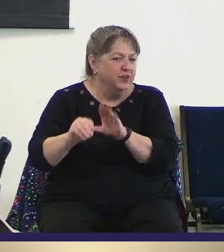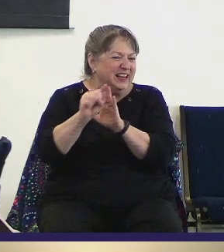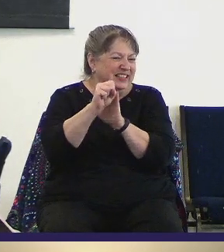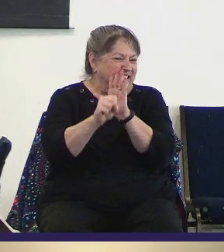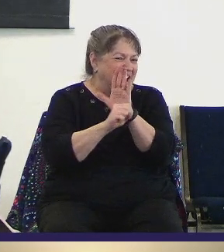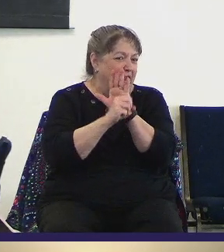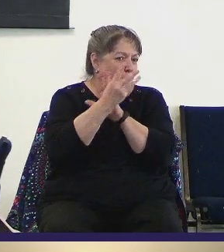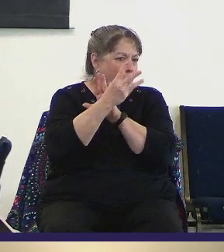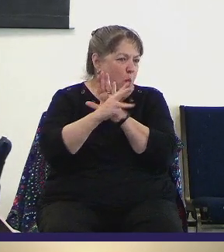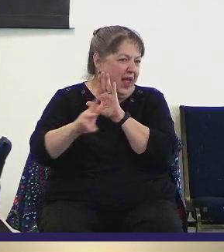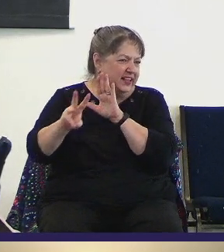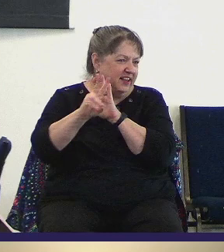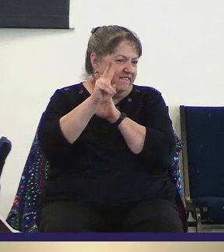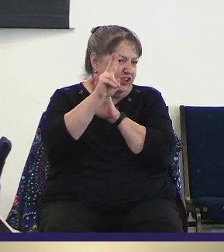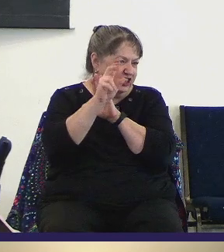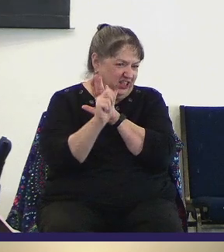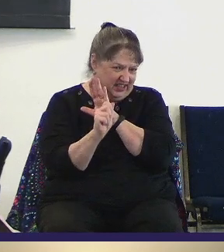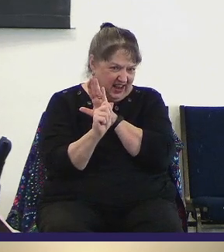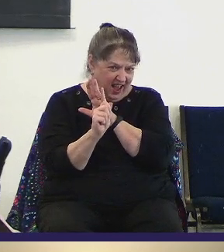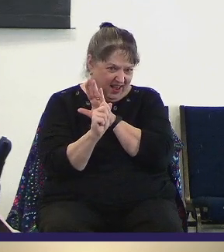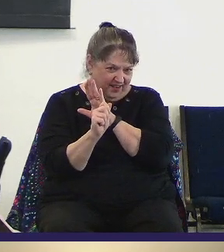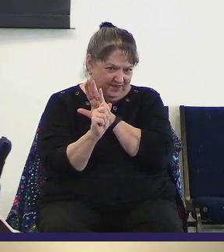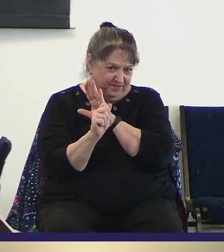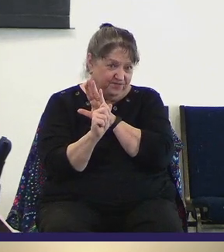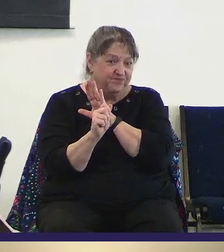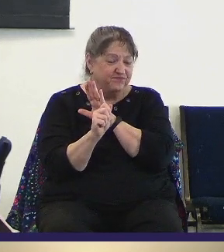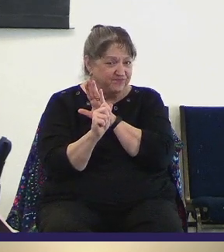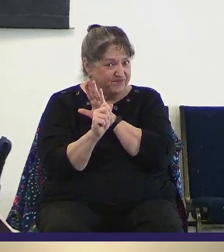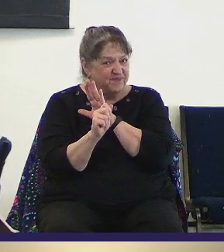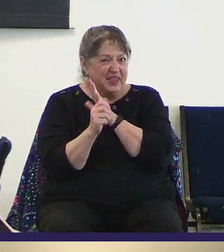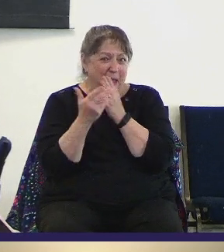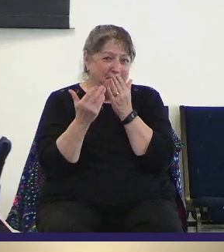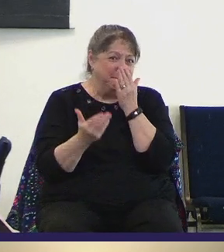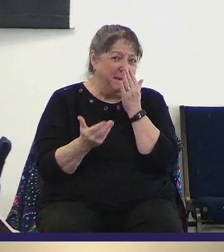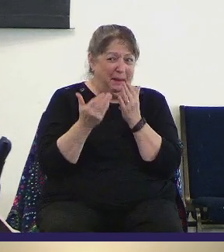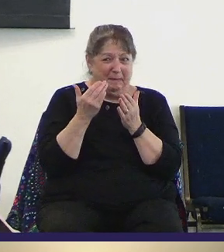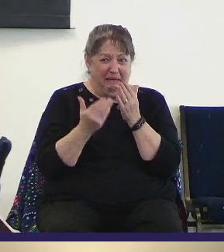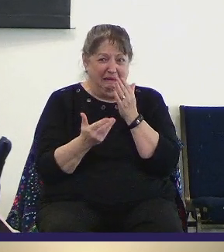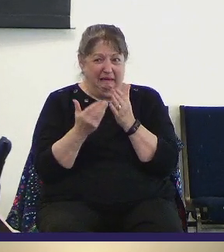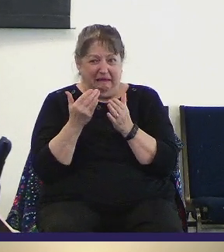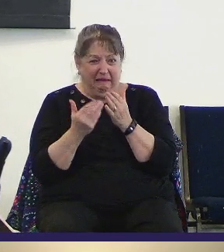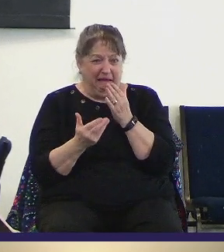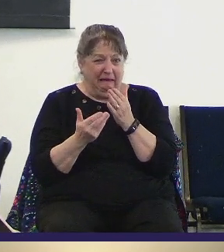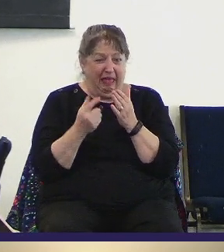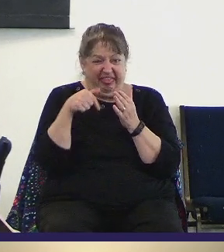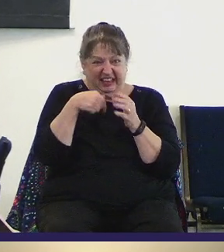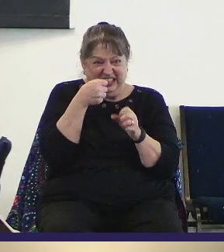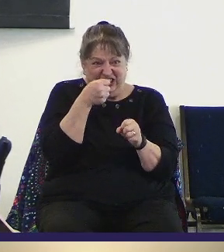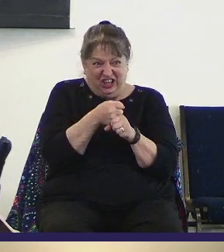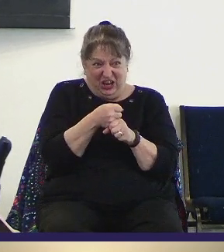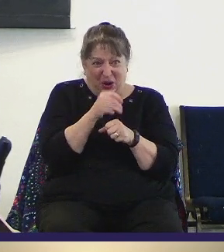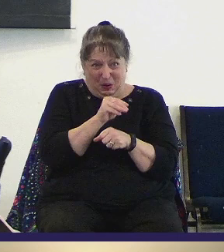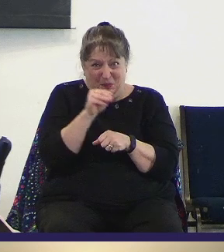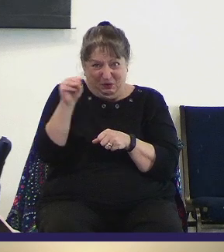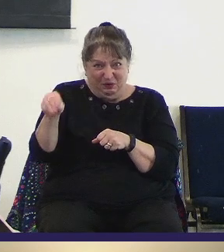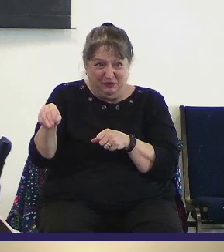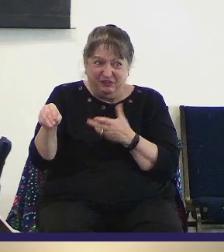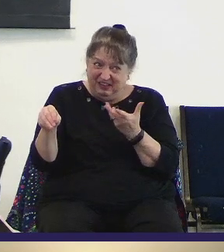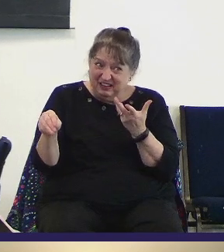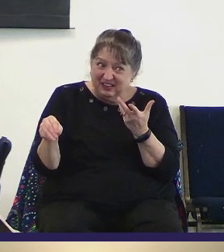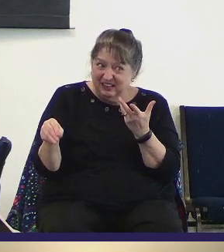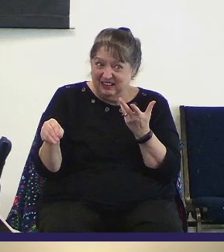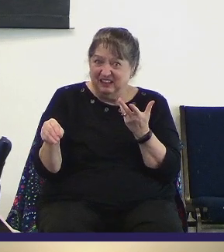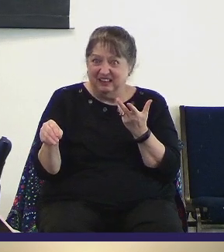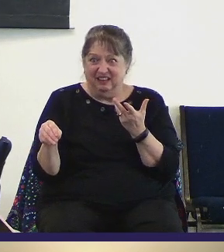would like to move to West Virginia within the next 365 days. I don't think that is